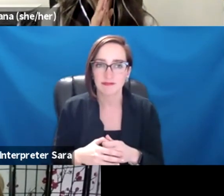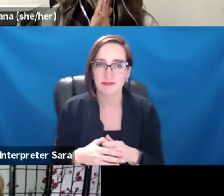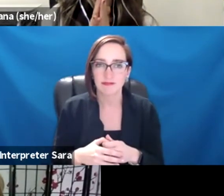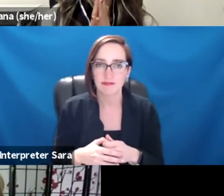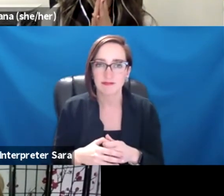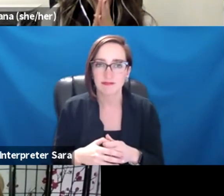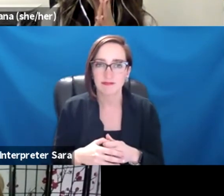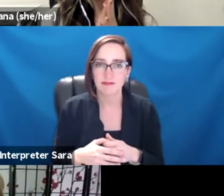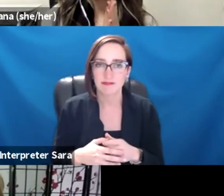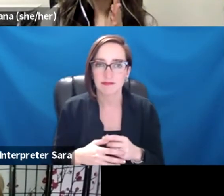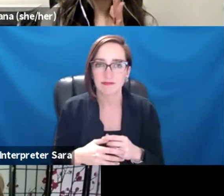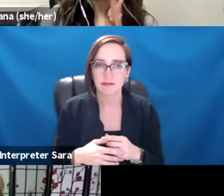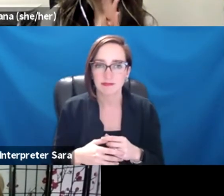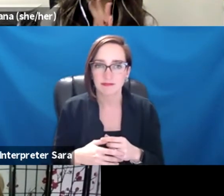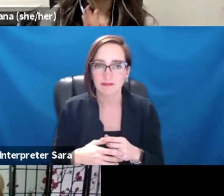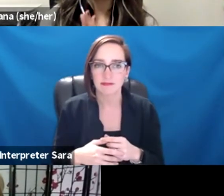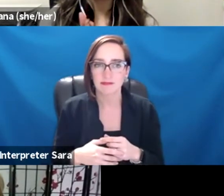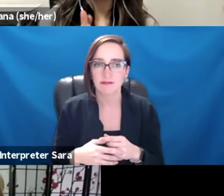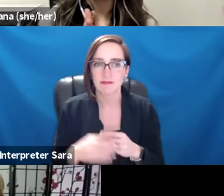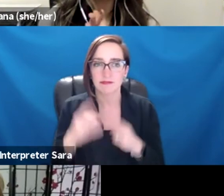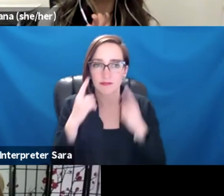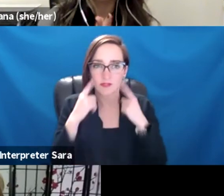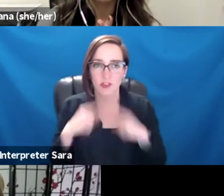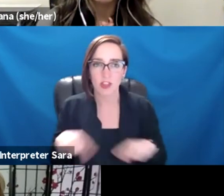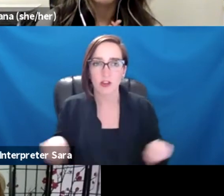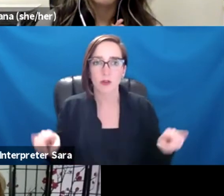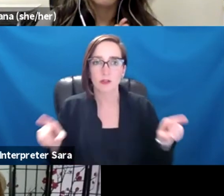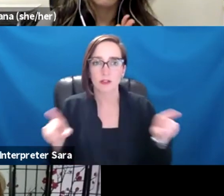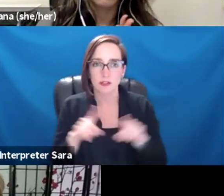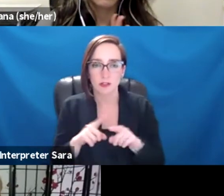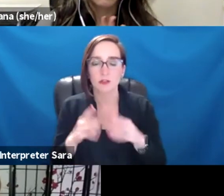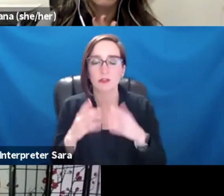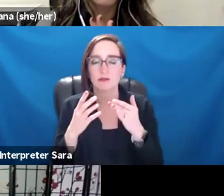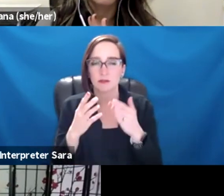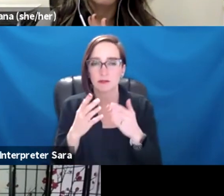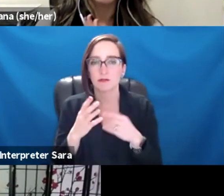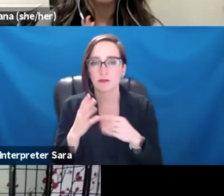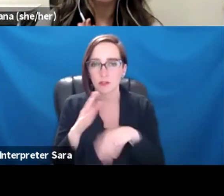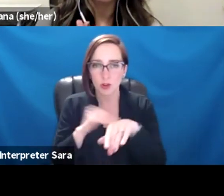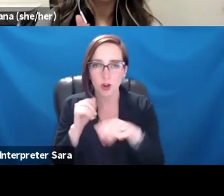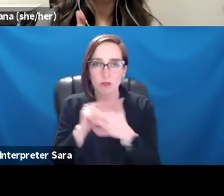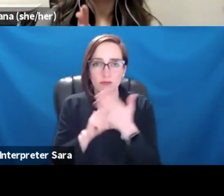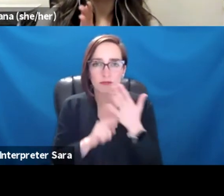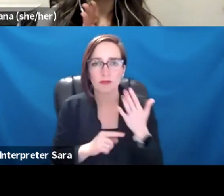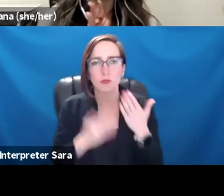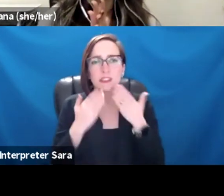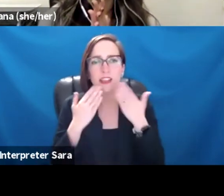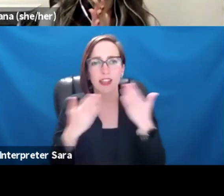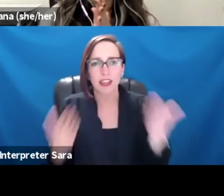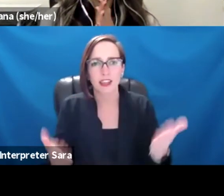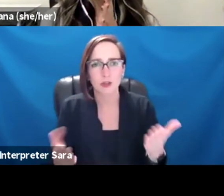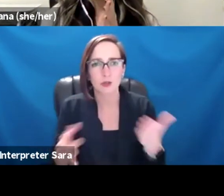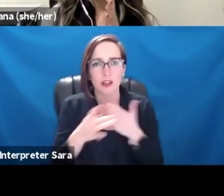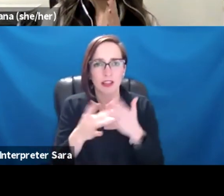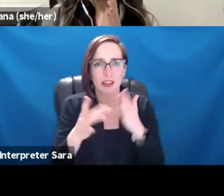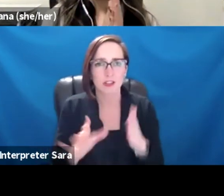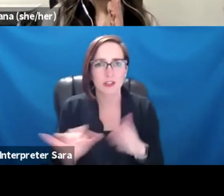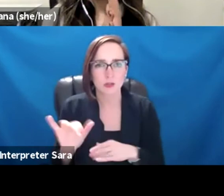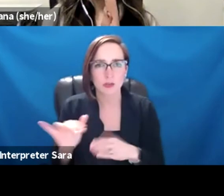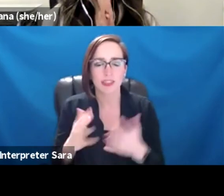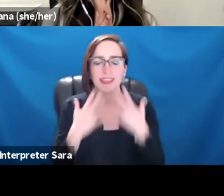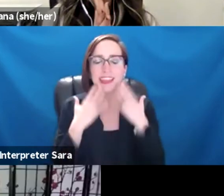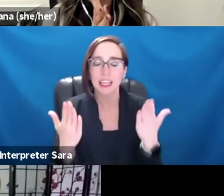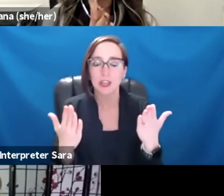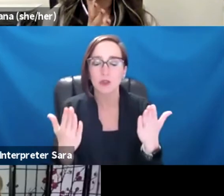you, Megan. leadership that could call Thank in you, medicine, ancestors. we say thank you. We face to Thank face, you. we thank you.